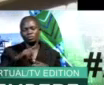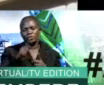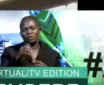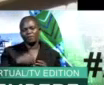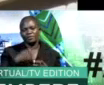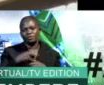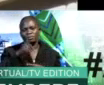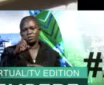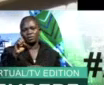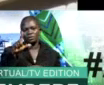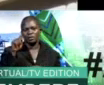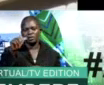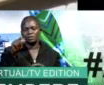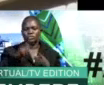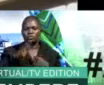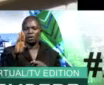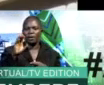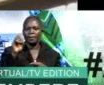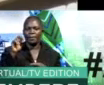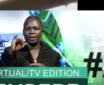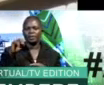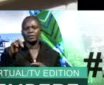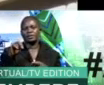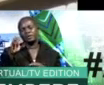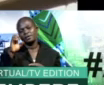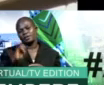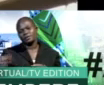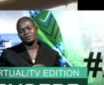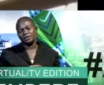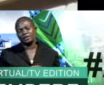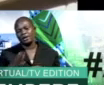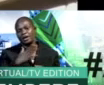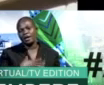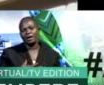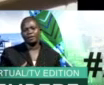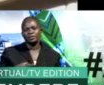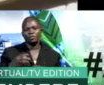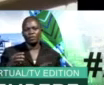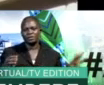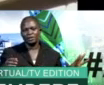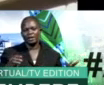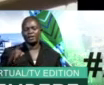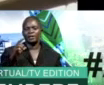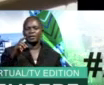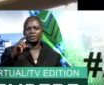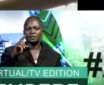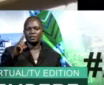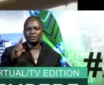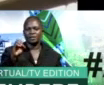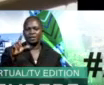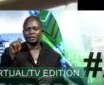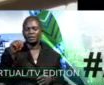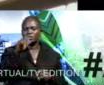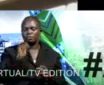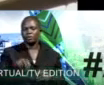way to Benin, the way the Niger Delta is structured, eastern and western Niger Delta, you'll be able to move gas